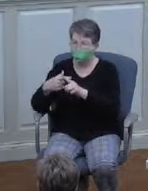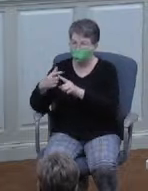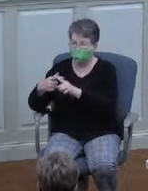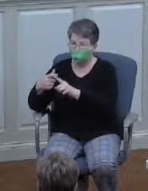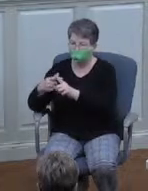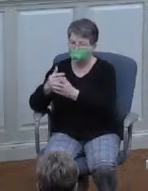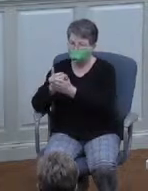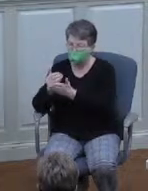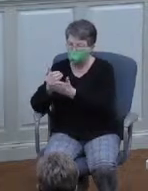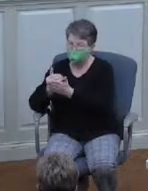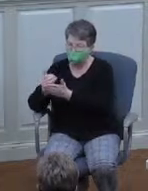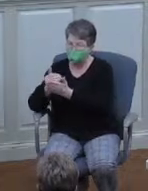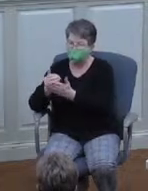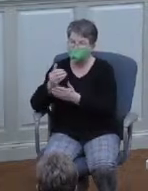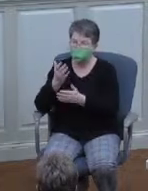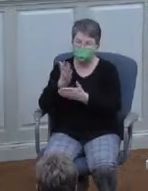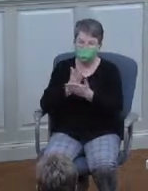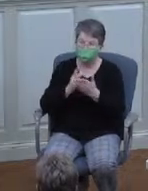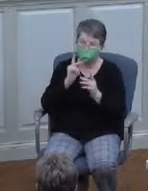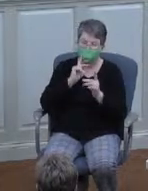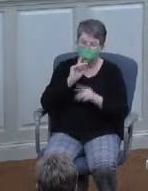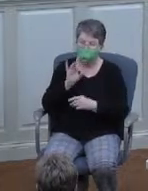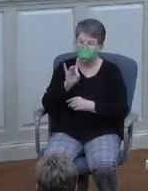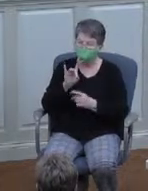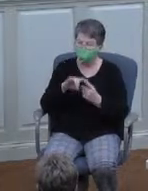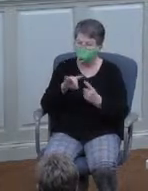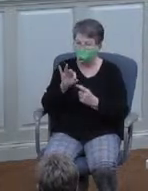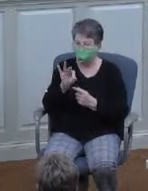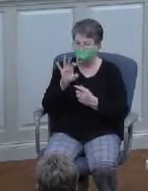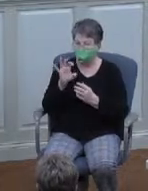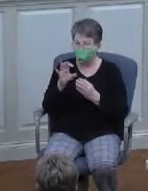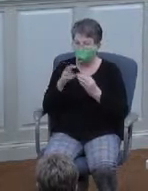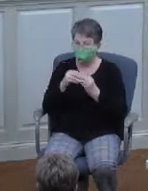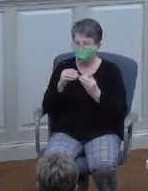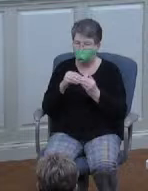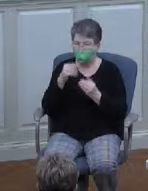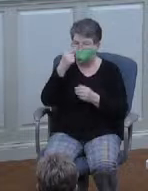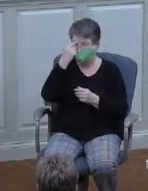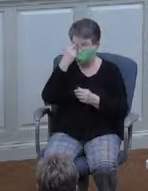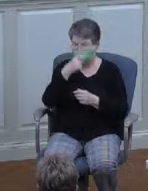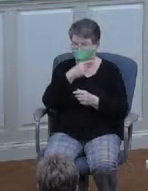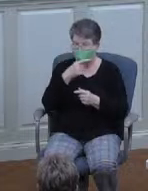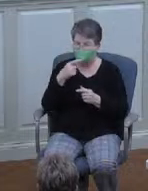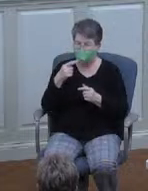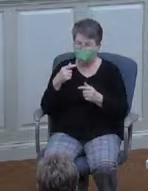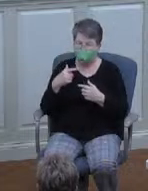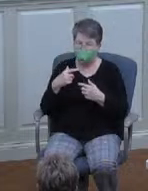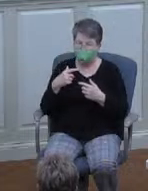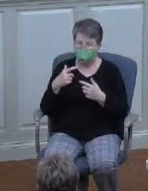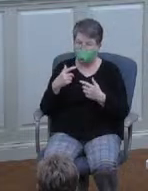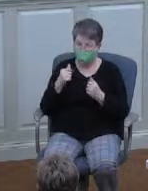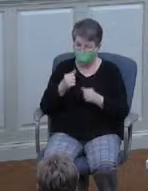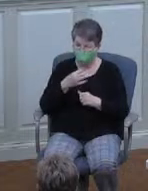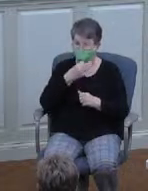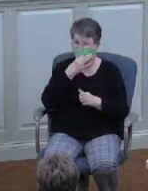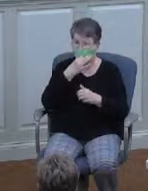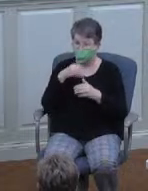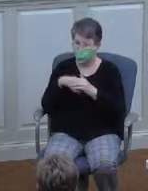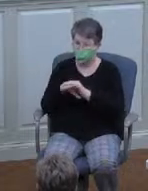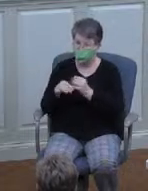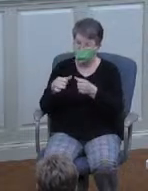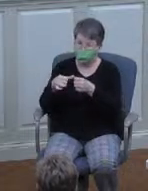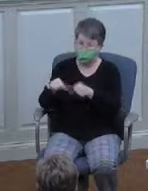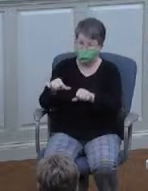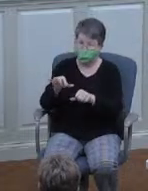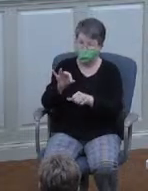just, you know, you could have some folks that were $800 or $900 and to think that they would have the financial means to walk in the door and make that kind of payment